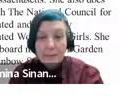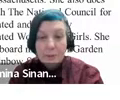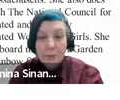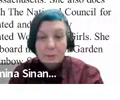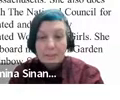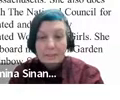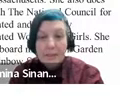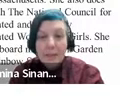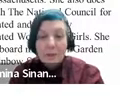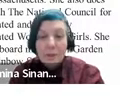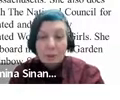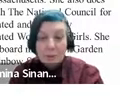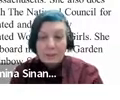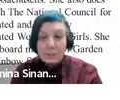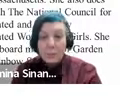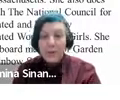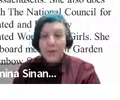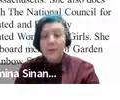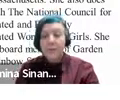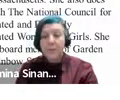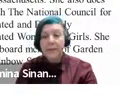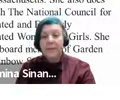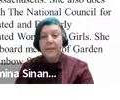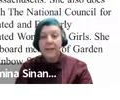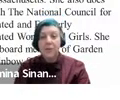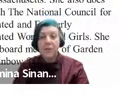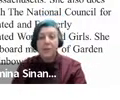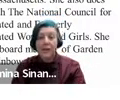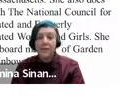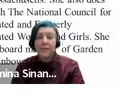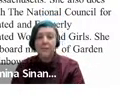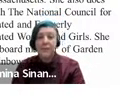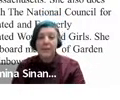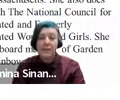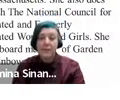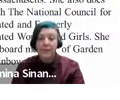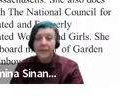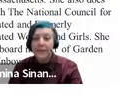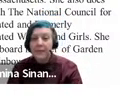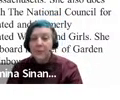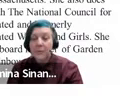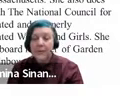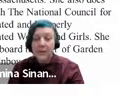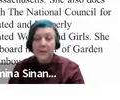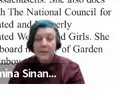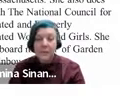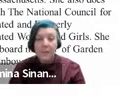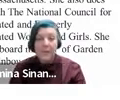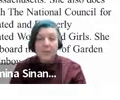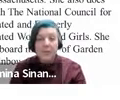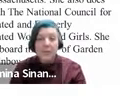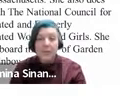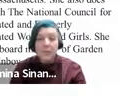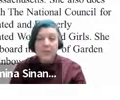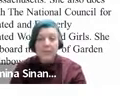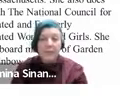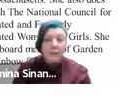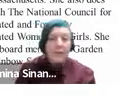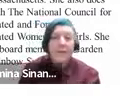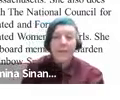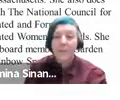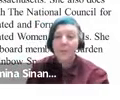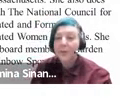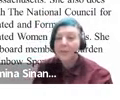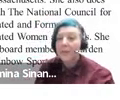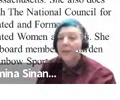and Pink Massachusetts. She also does work with the National Council for Incarcerated and Formerly Incarcerated Women and Girls.